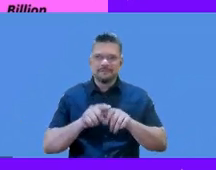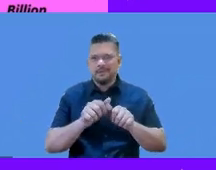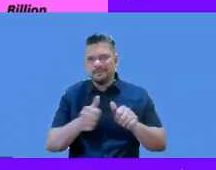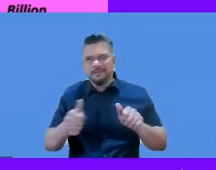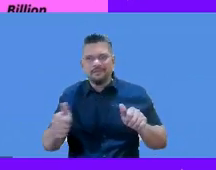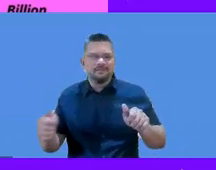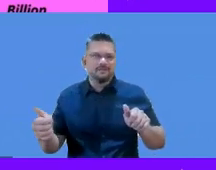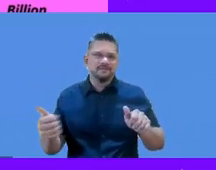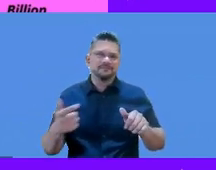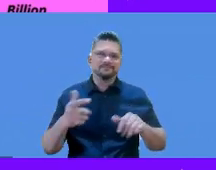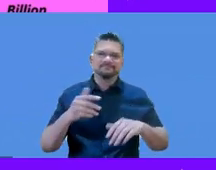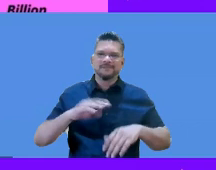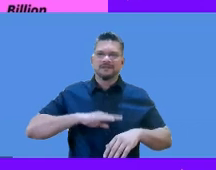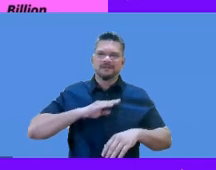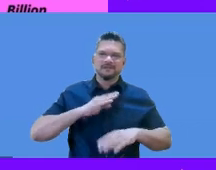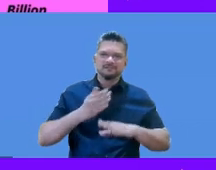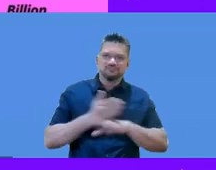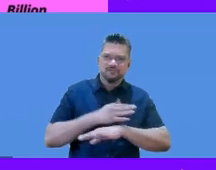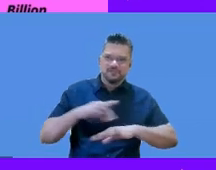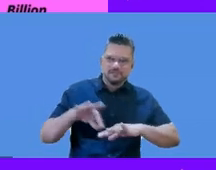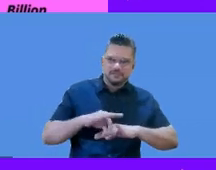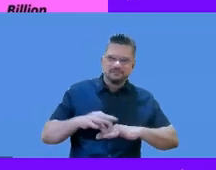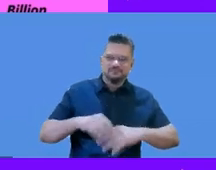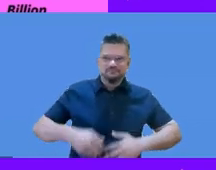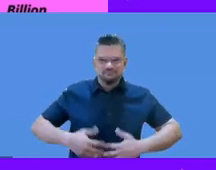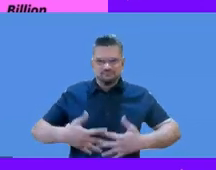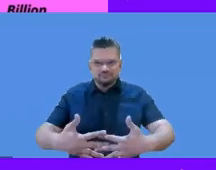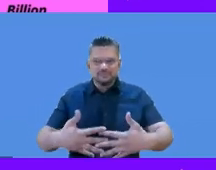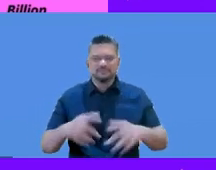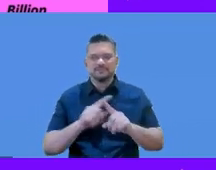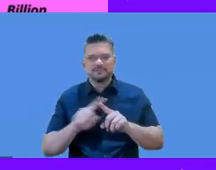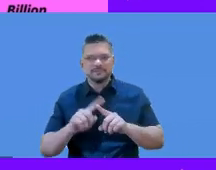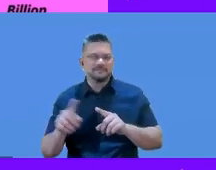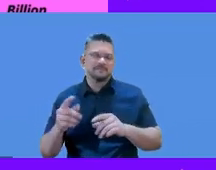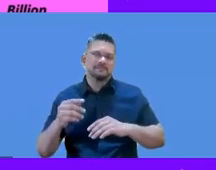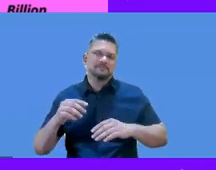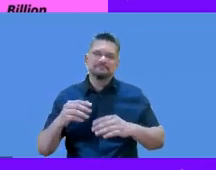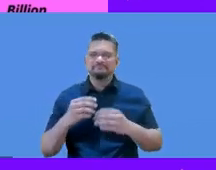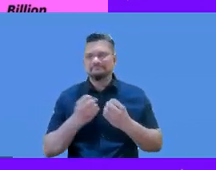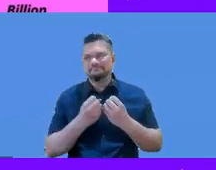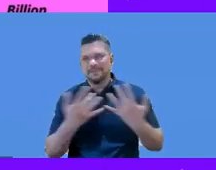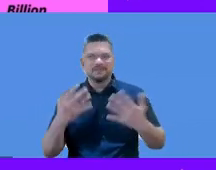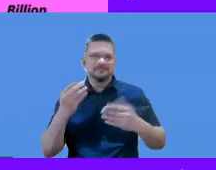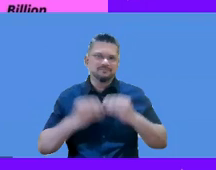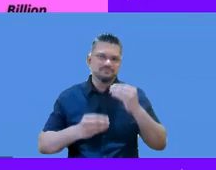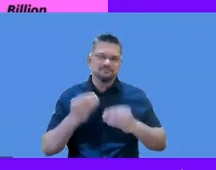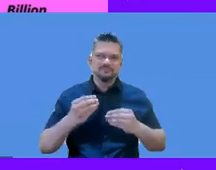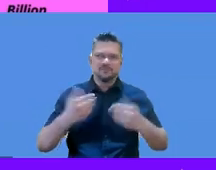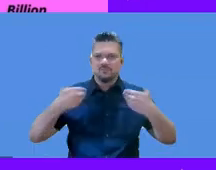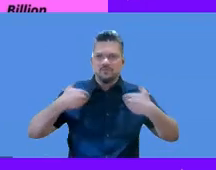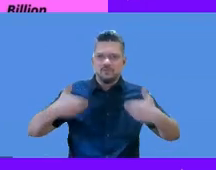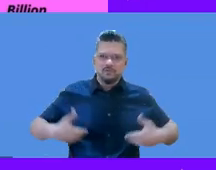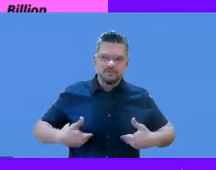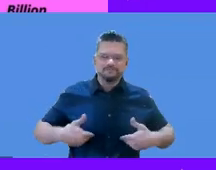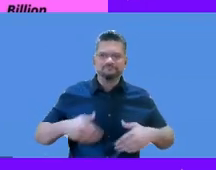well as differential access to services and increasing restrictions on their bodies, on their reproductive rights.